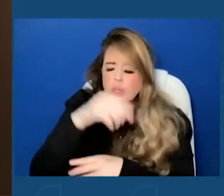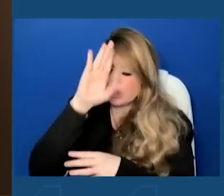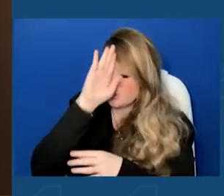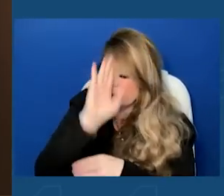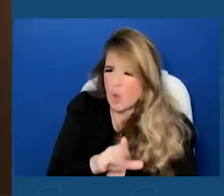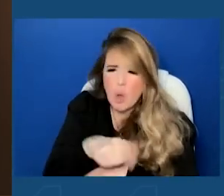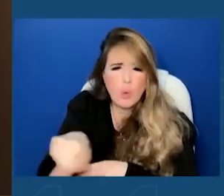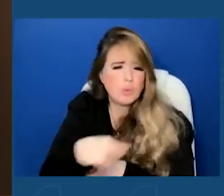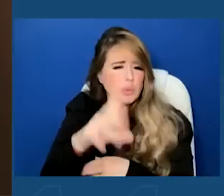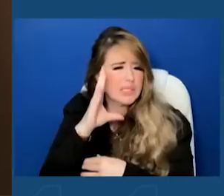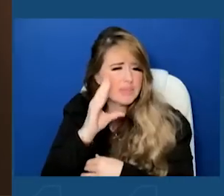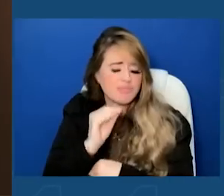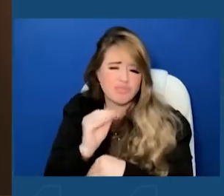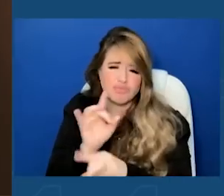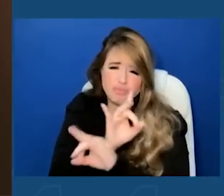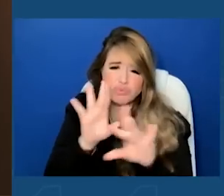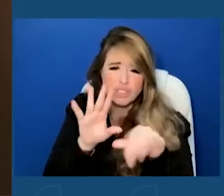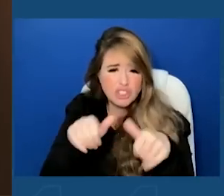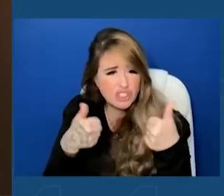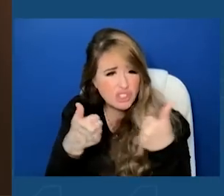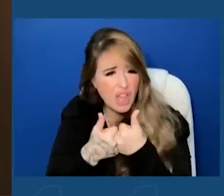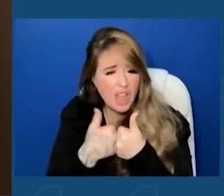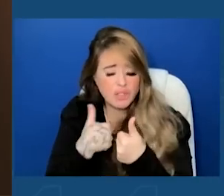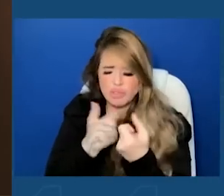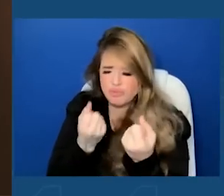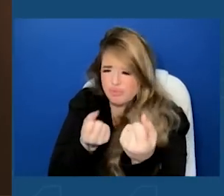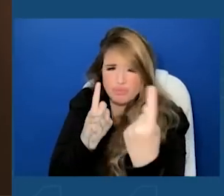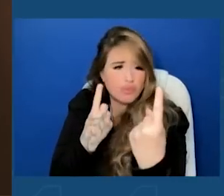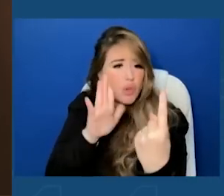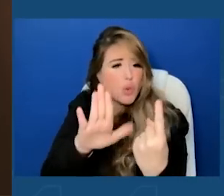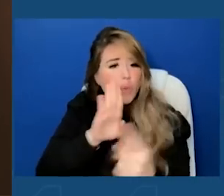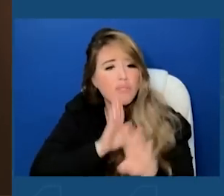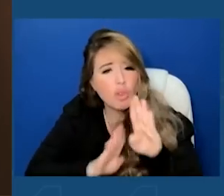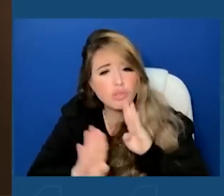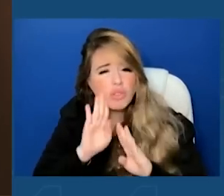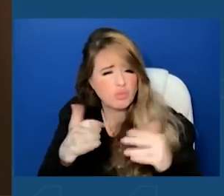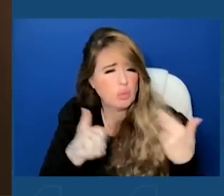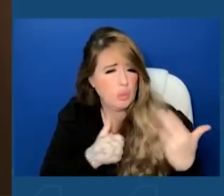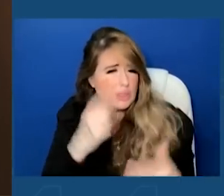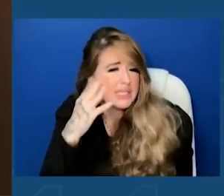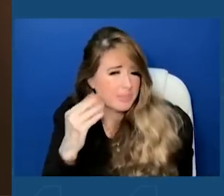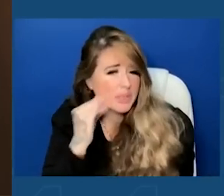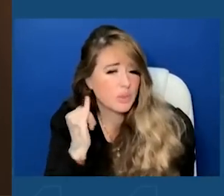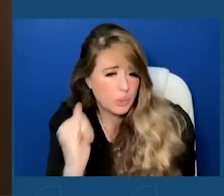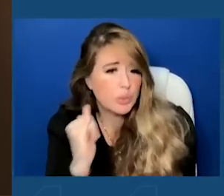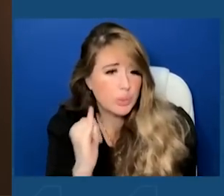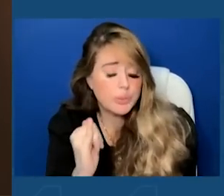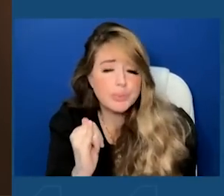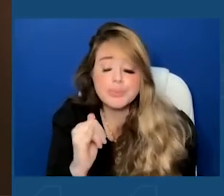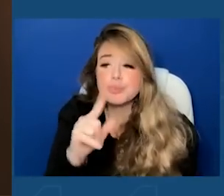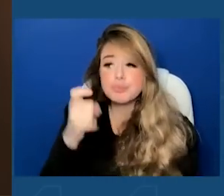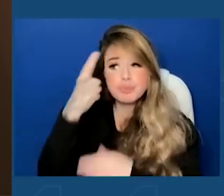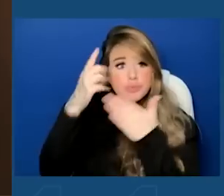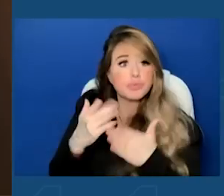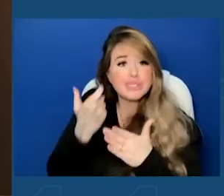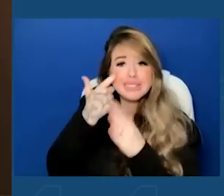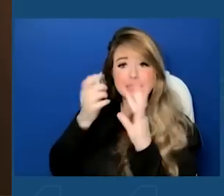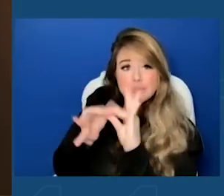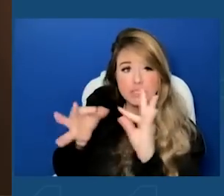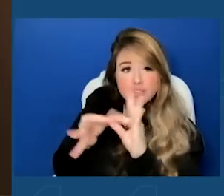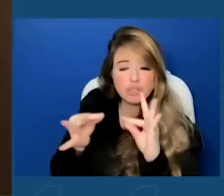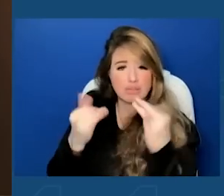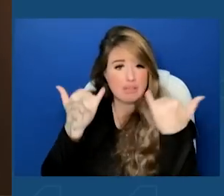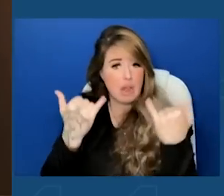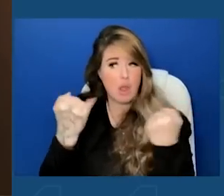families are going through and the frustration that people are facing. As the governor said, the driving ban is still